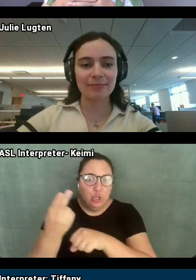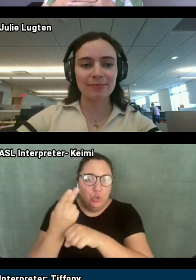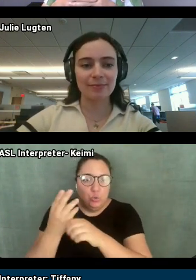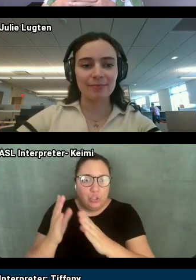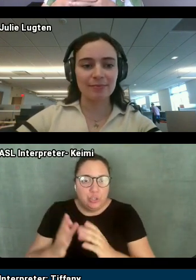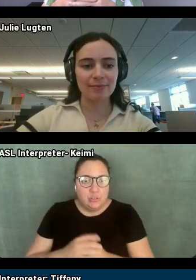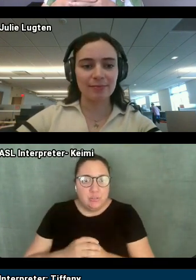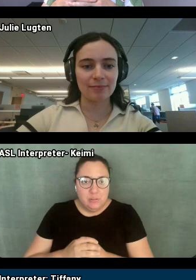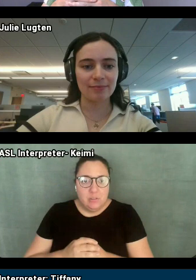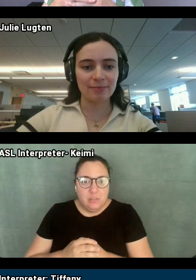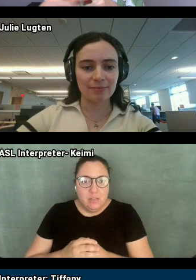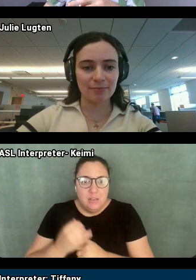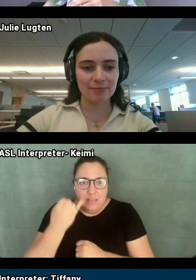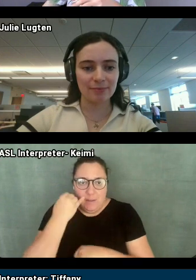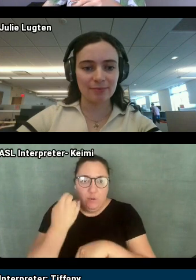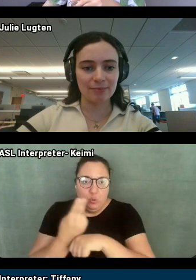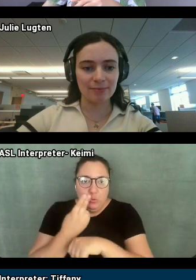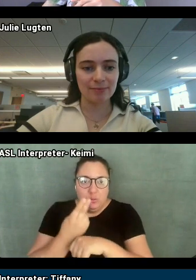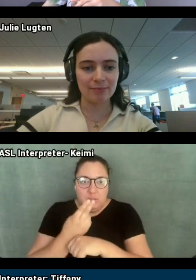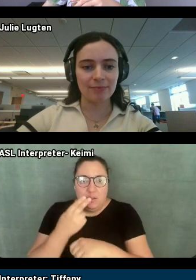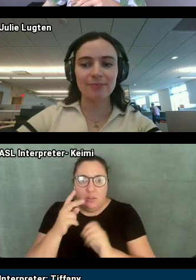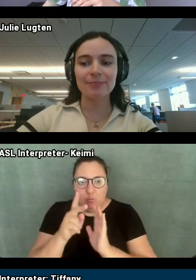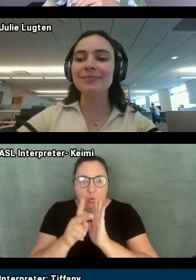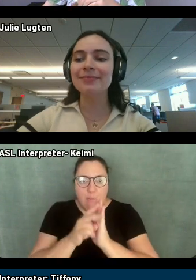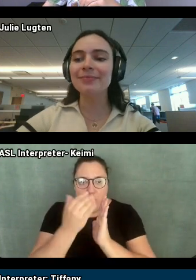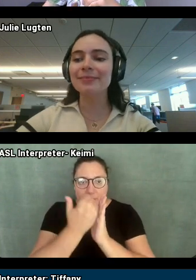the property list card.